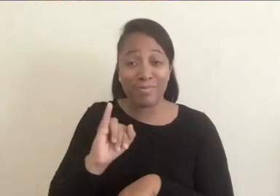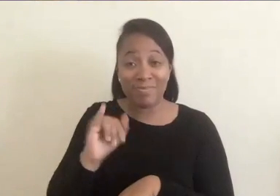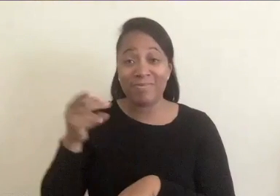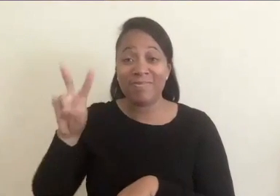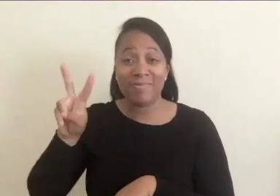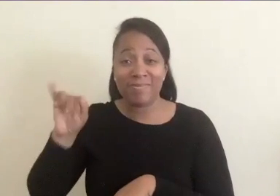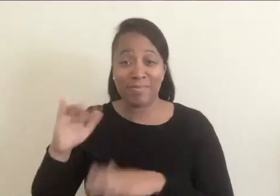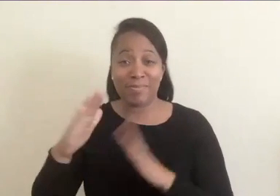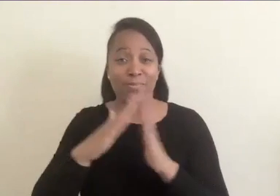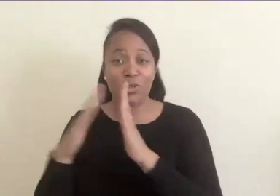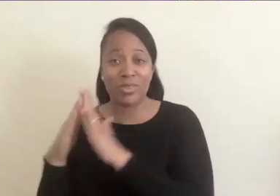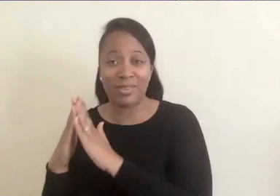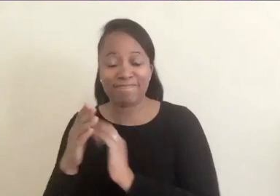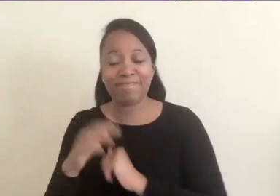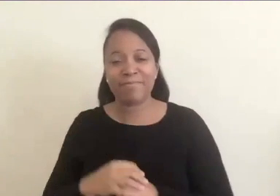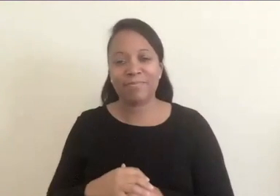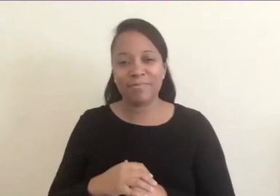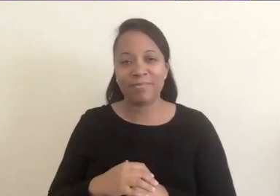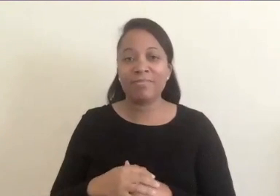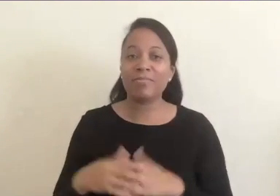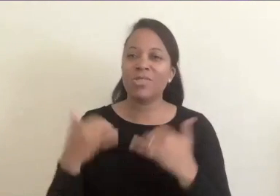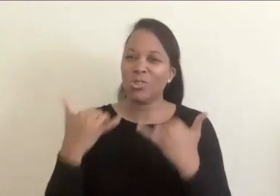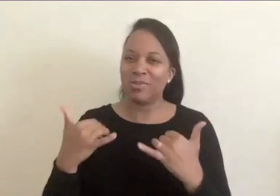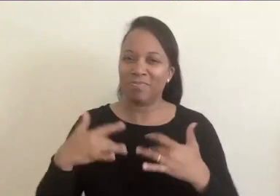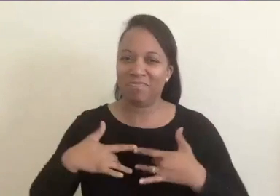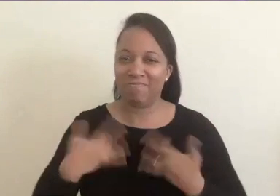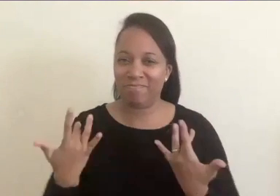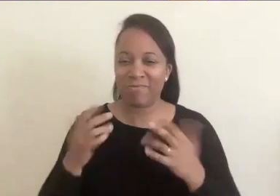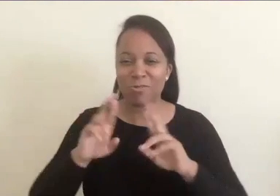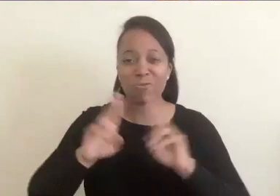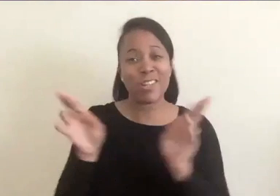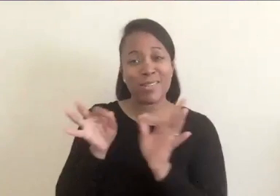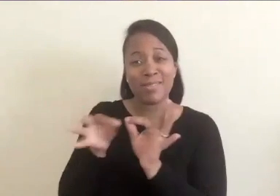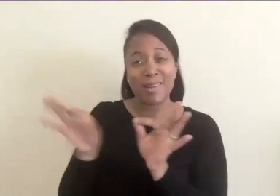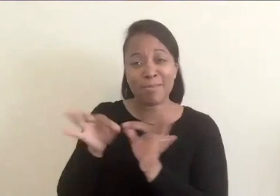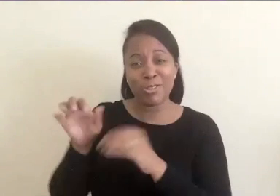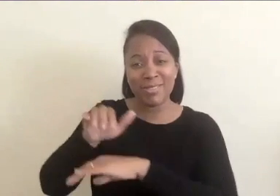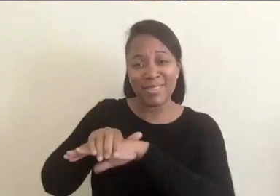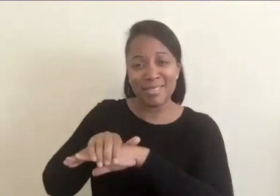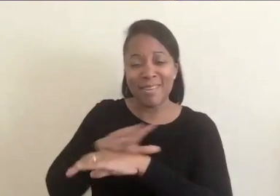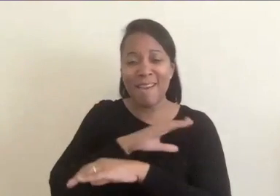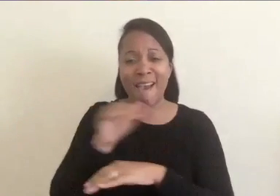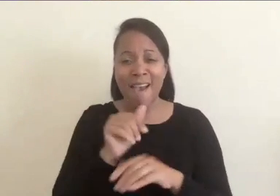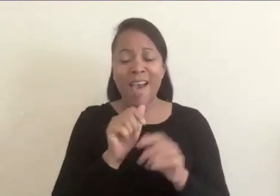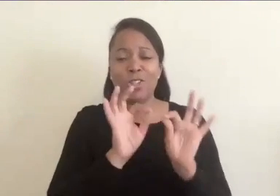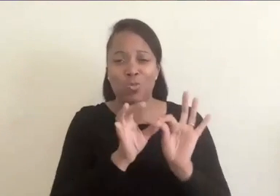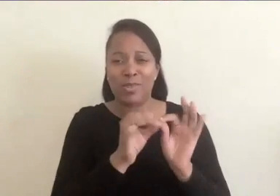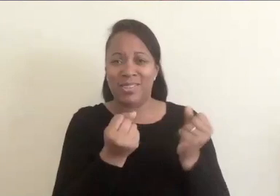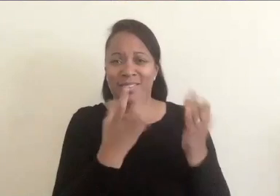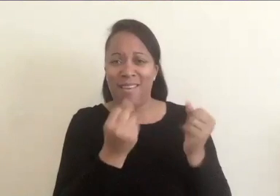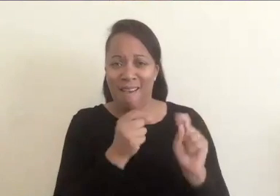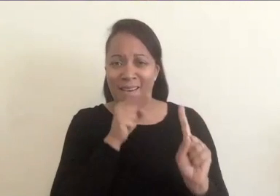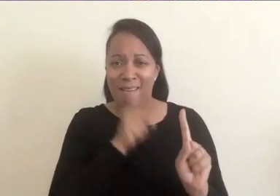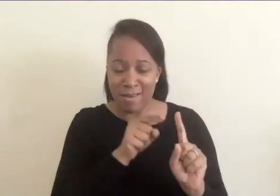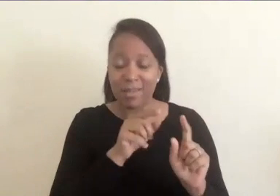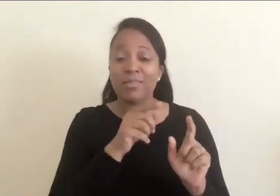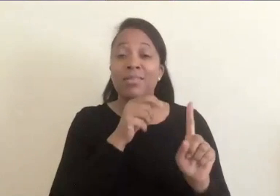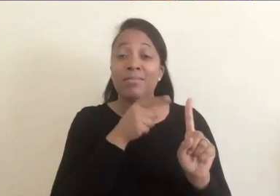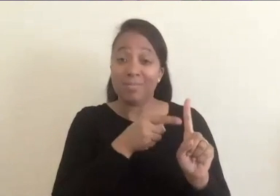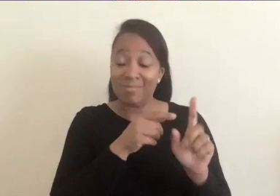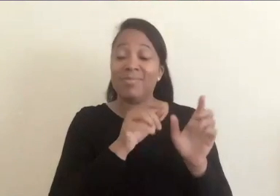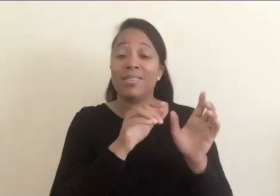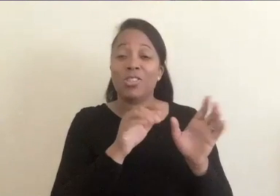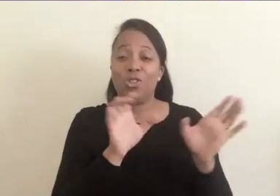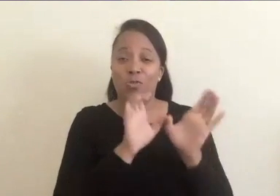hearing and visually impaired communities. Today's event is captioned in English and interpreted into American Sign Language